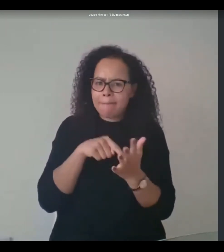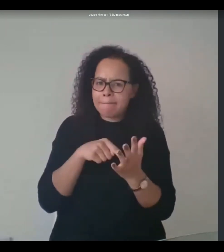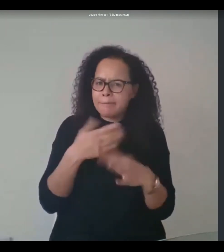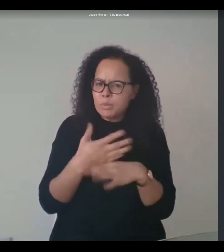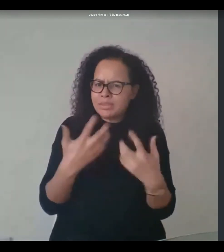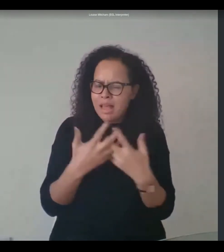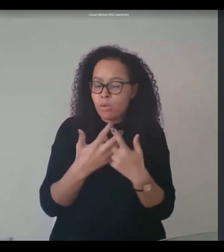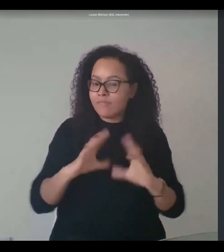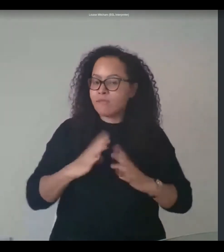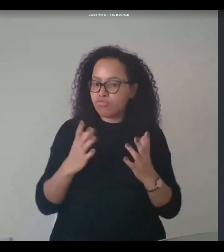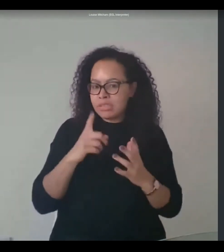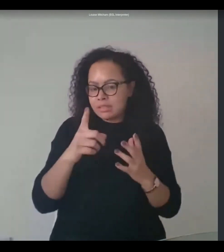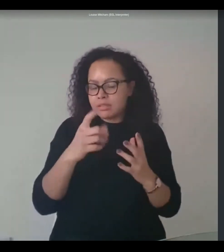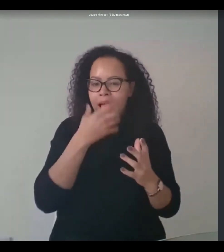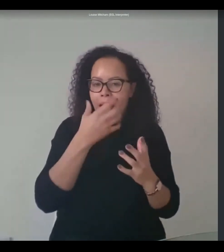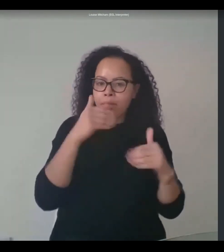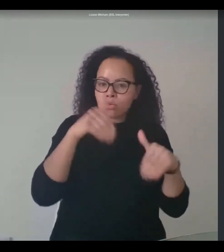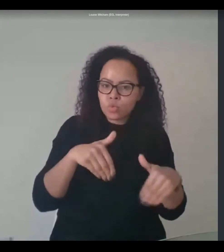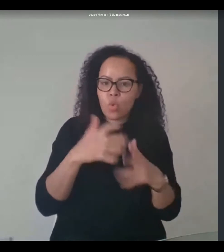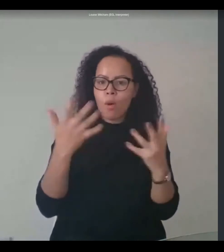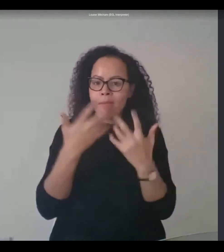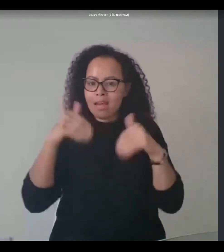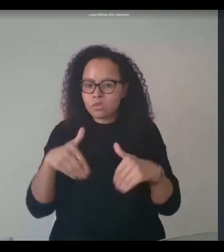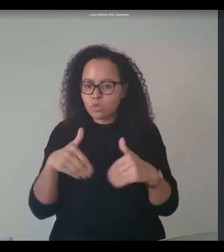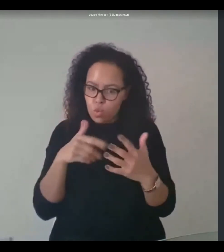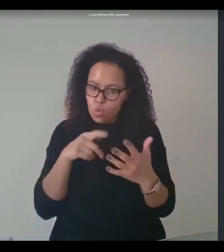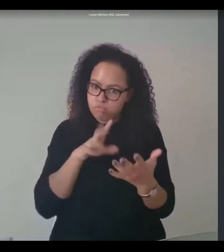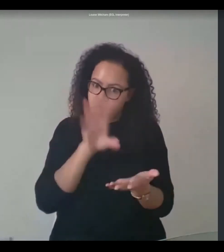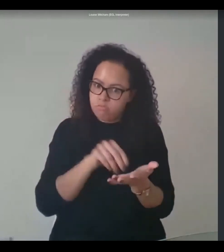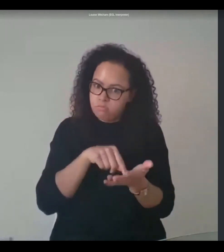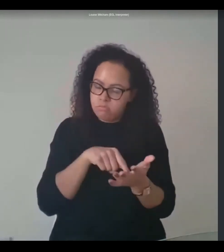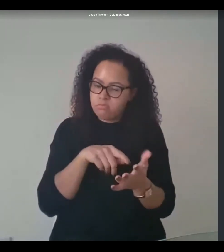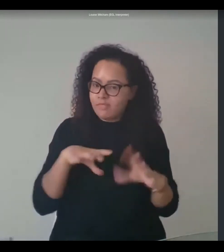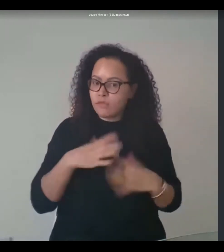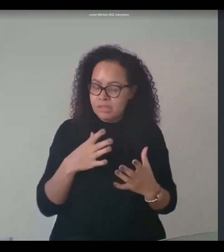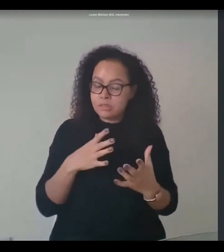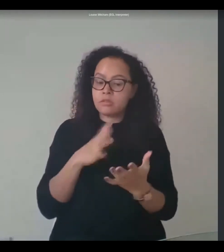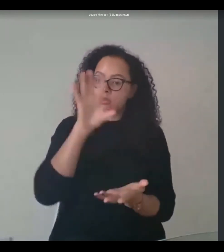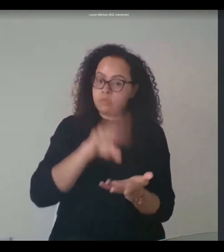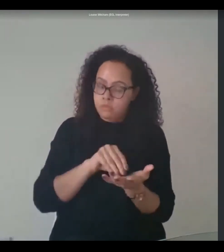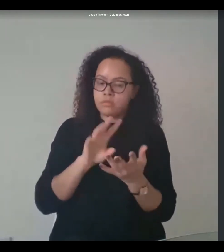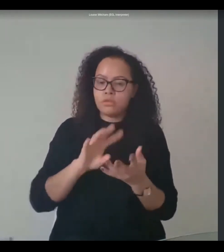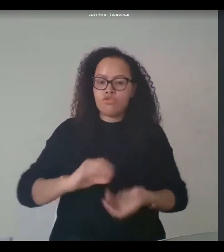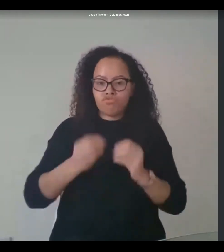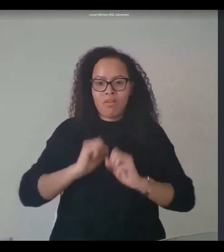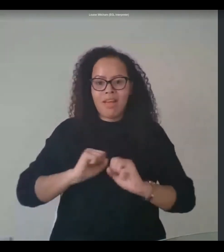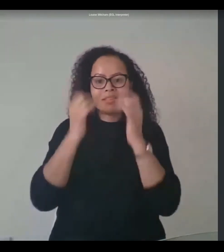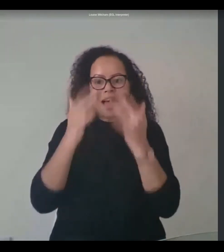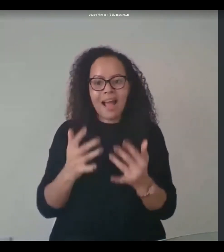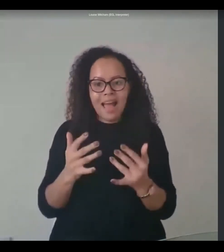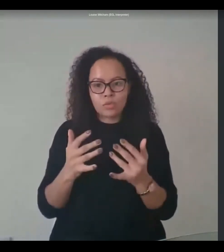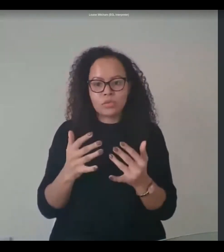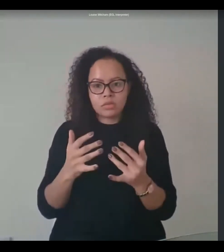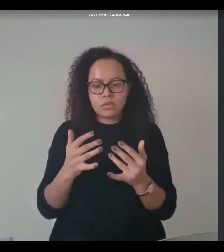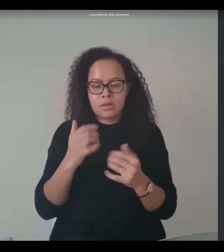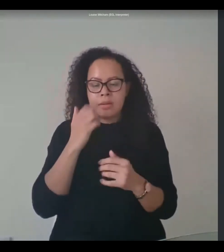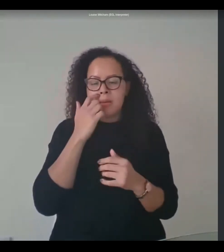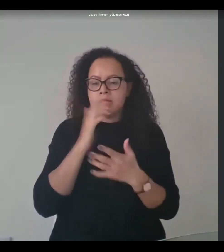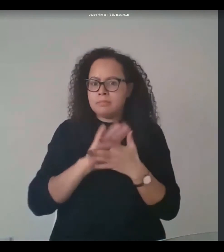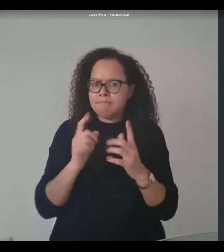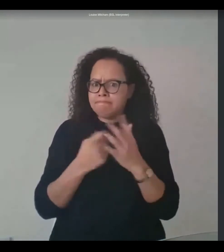on the App Store and the Play Store. Once you've created an account, you essentially have an experience whereby